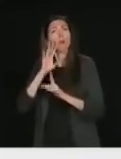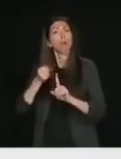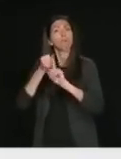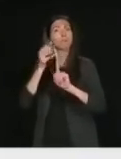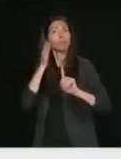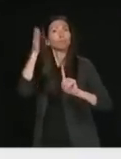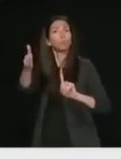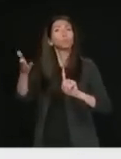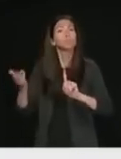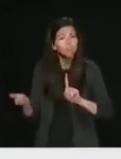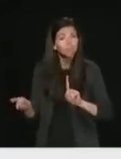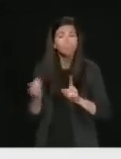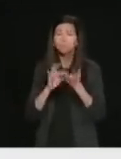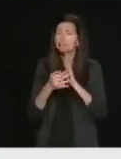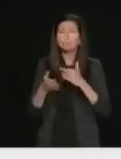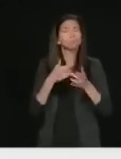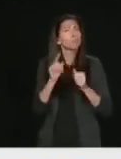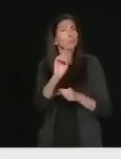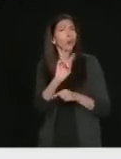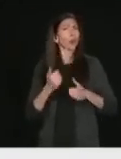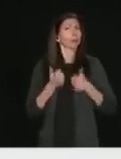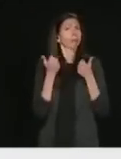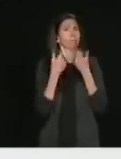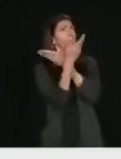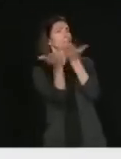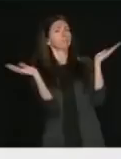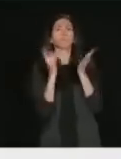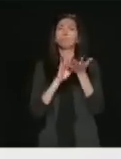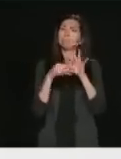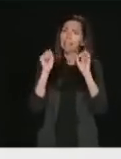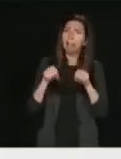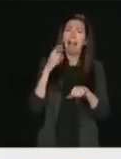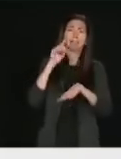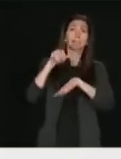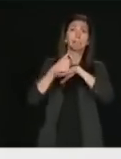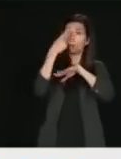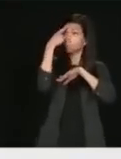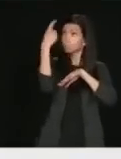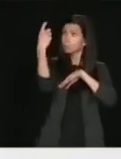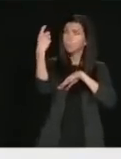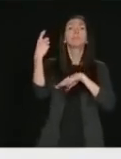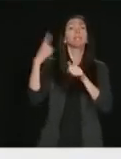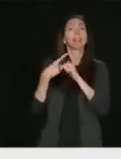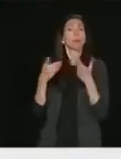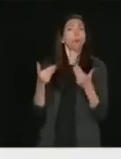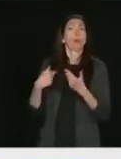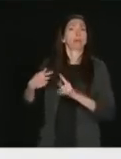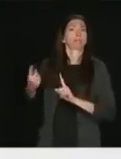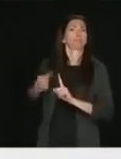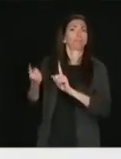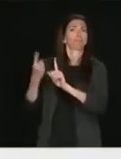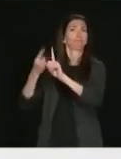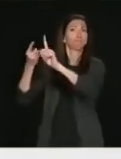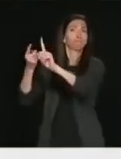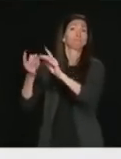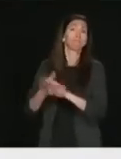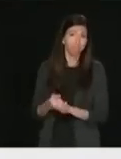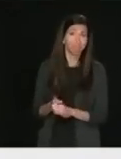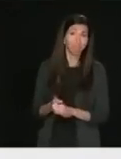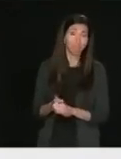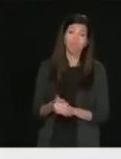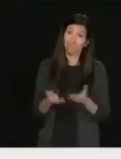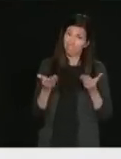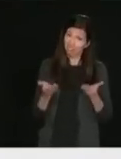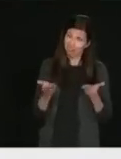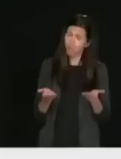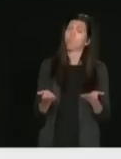they live, they have the tools to chase their dreams and succeed. Today, more than ever, we need